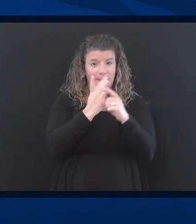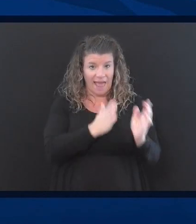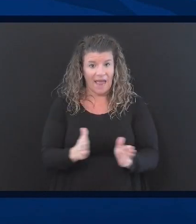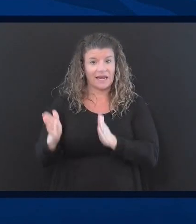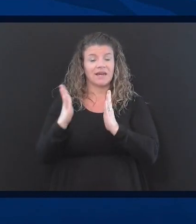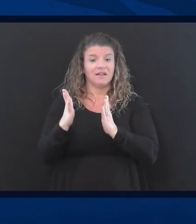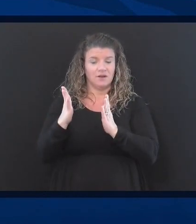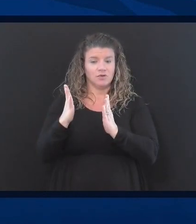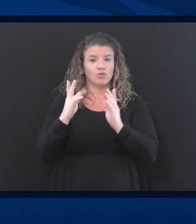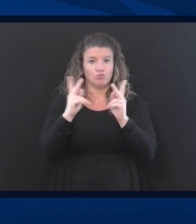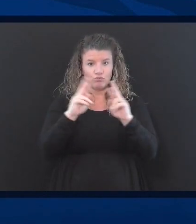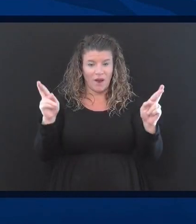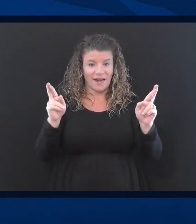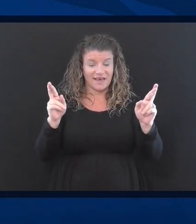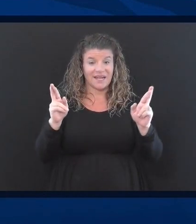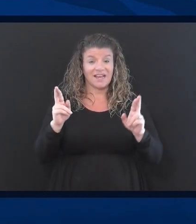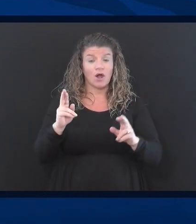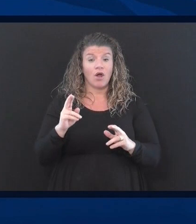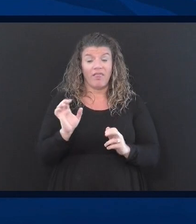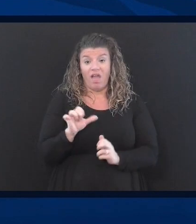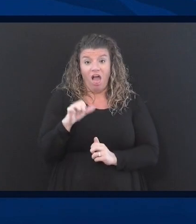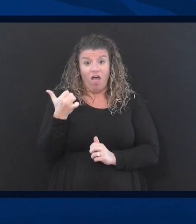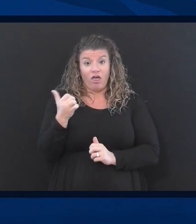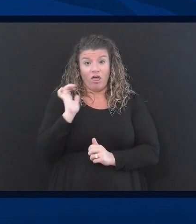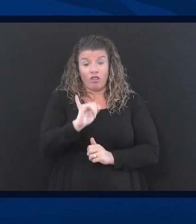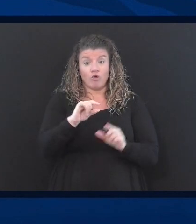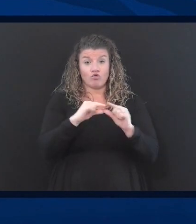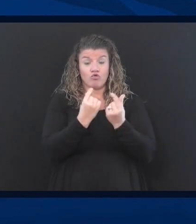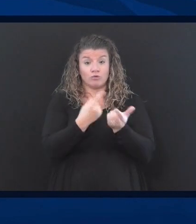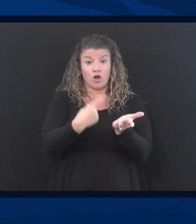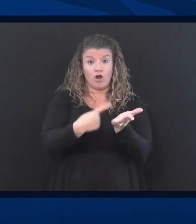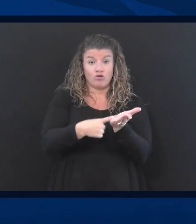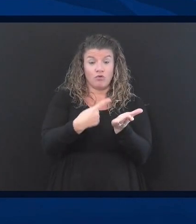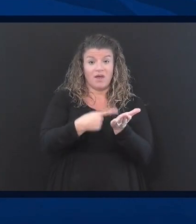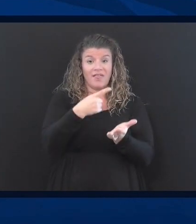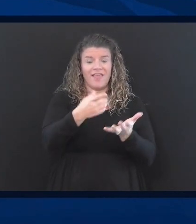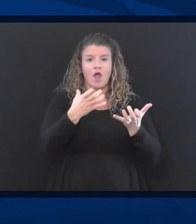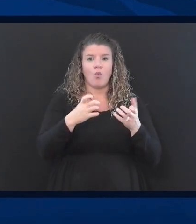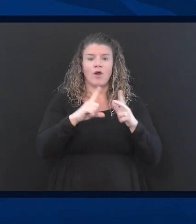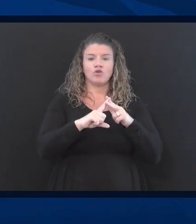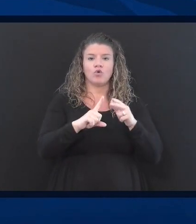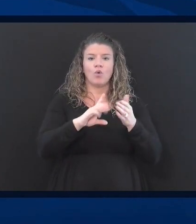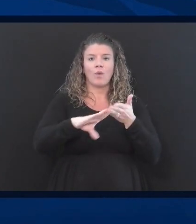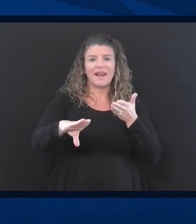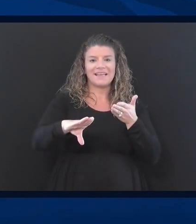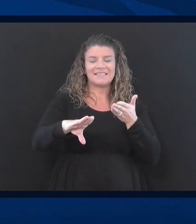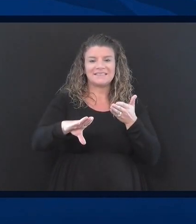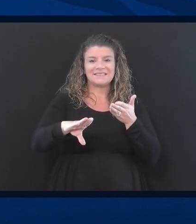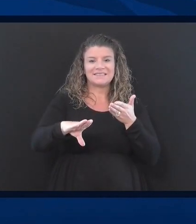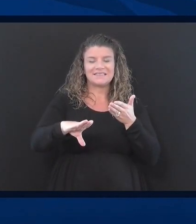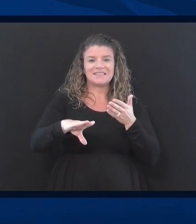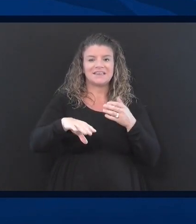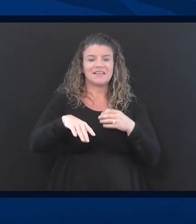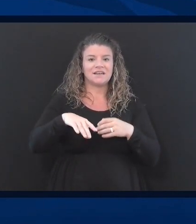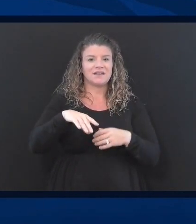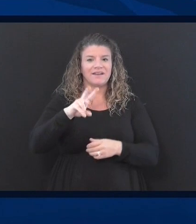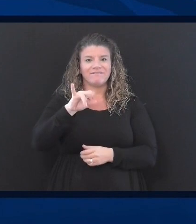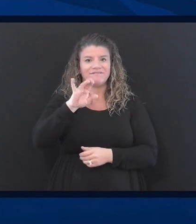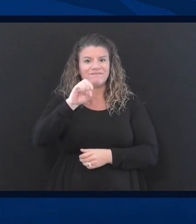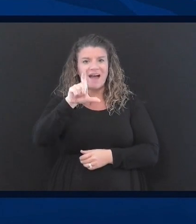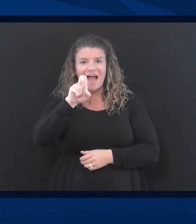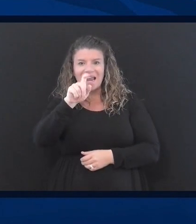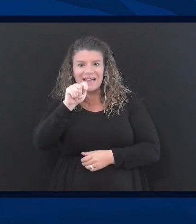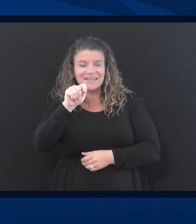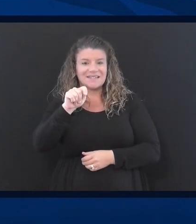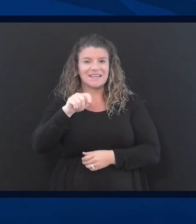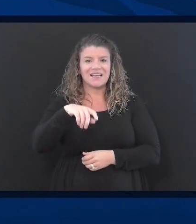for that. The alternative to what those groups are arguing is to release violent offenders, sexual predators, etc. And